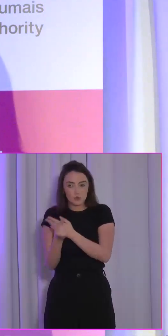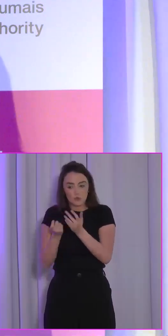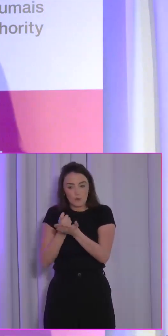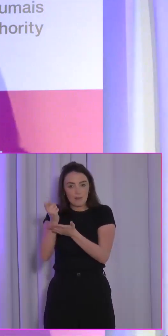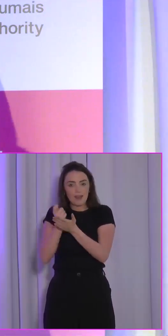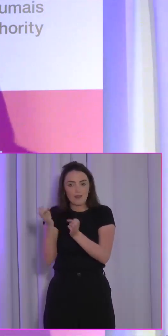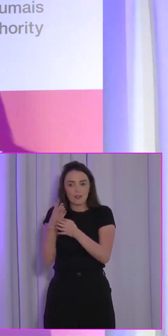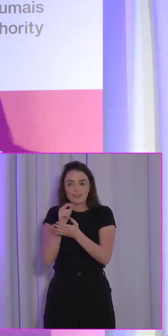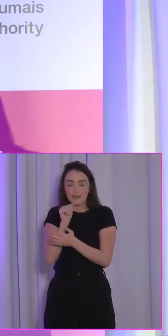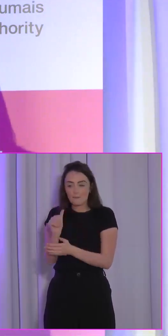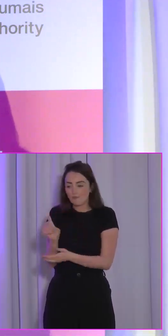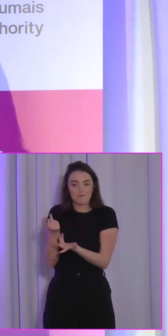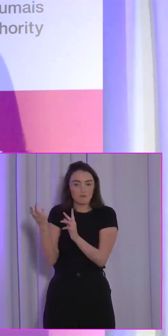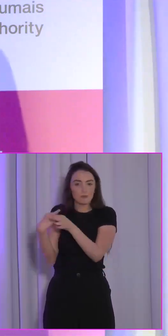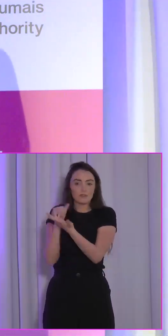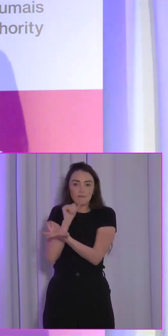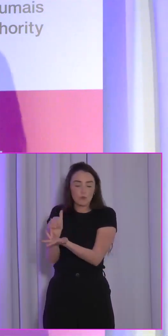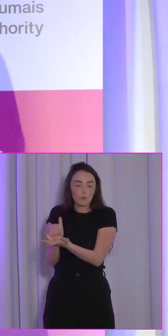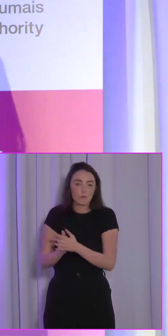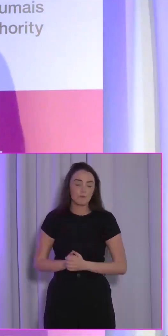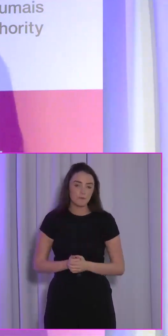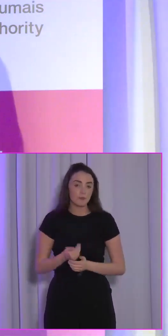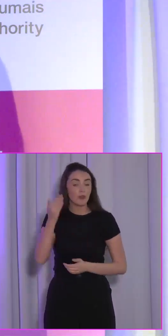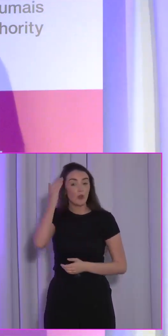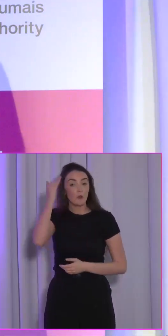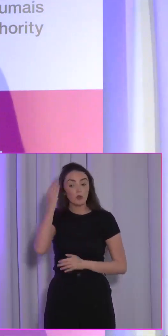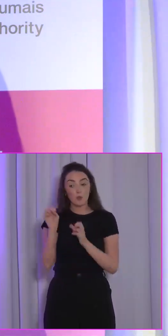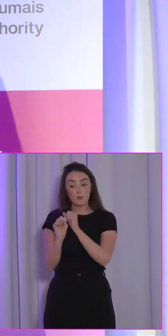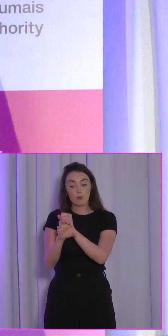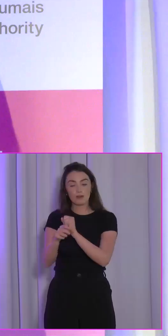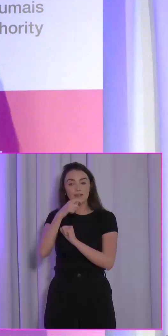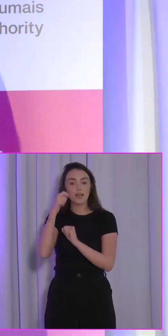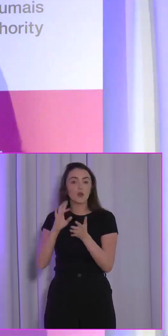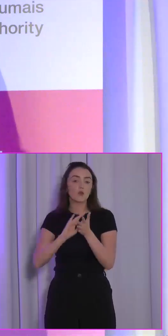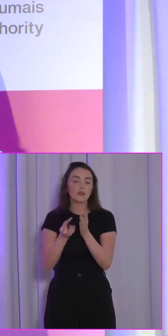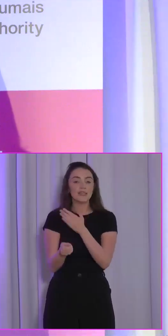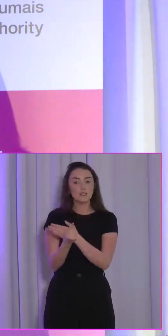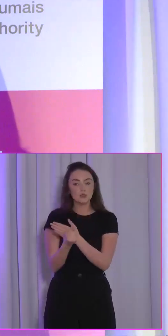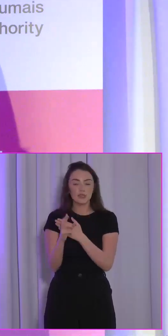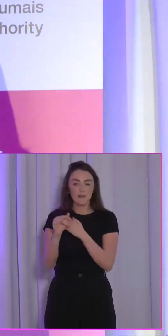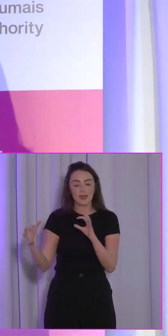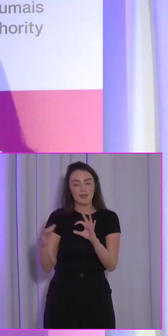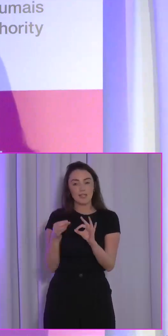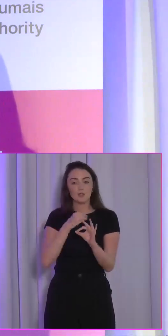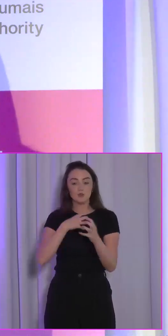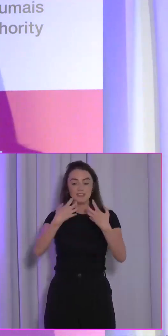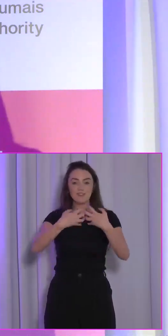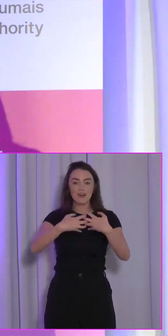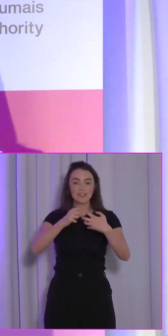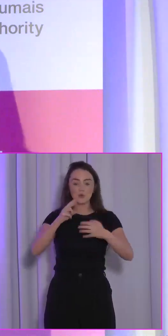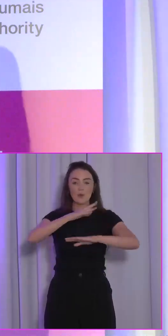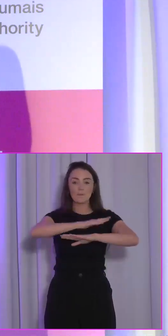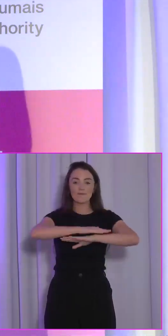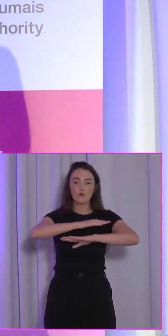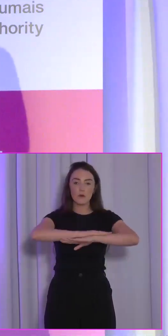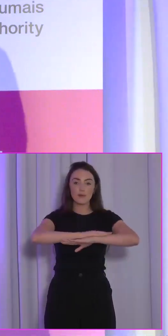about. From broadcasters, we know that they're saying that the quality issues can sometimes actually be related to the device or the platform,